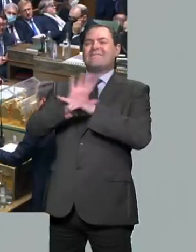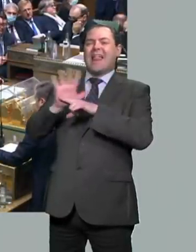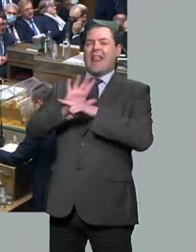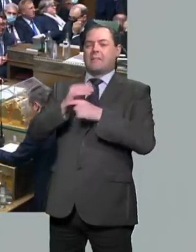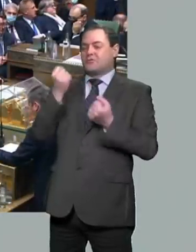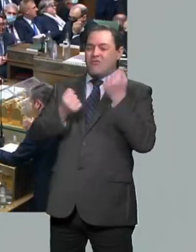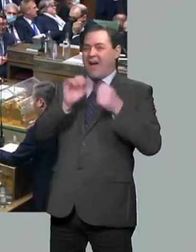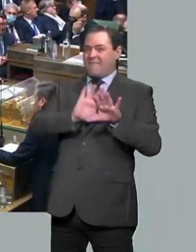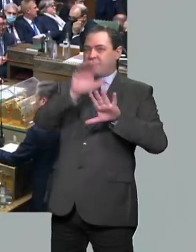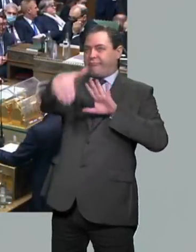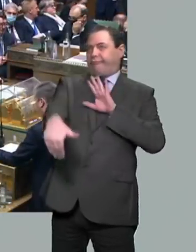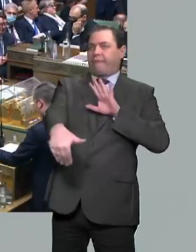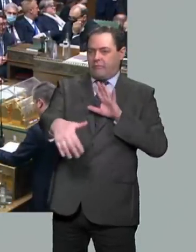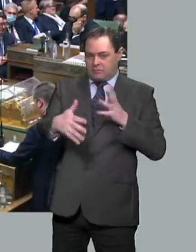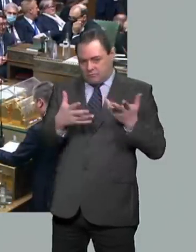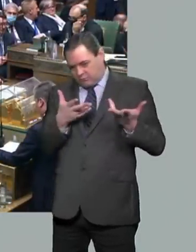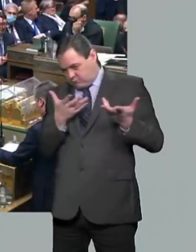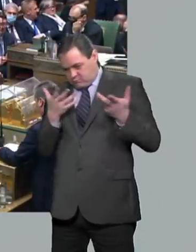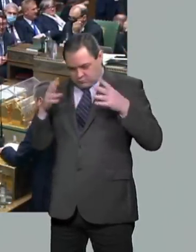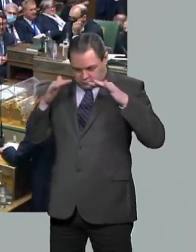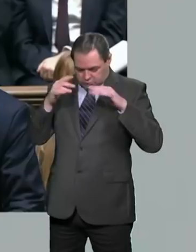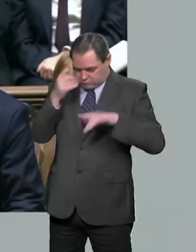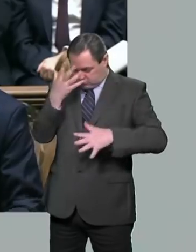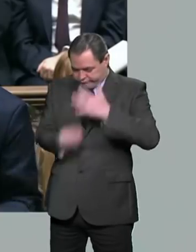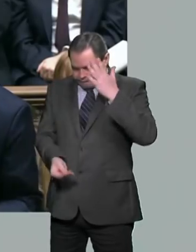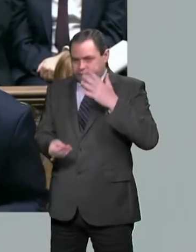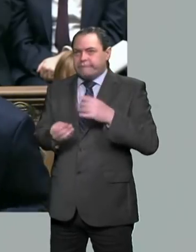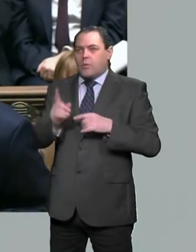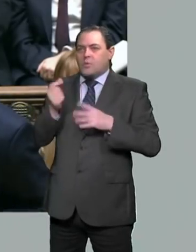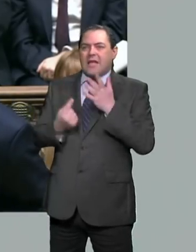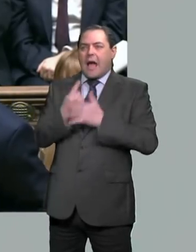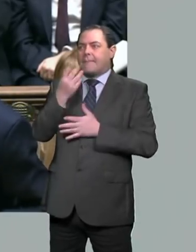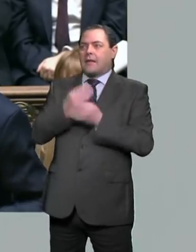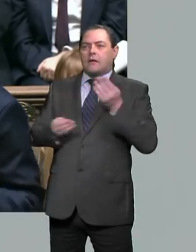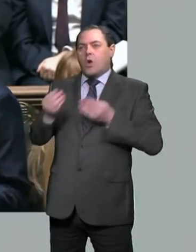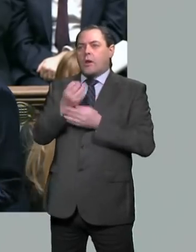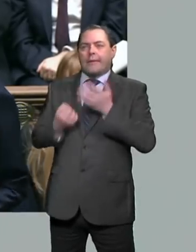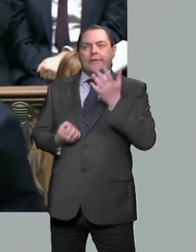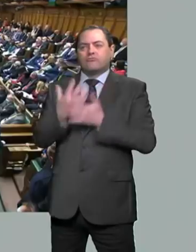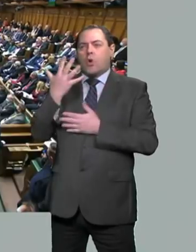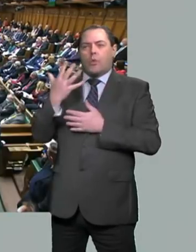the country off the cliff and into the abyss of low growth and tax?